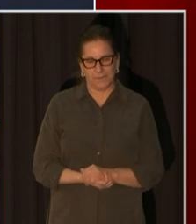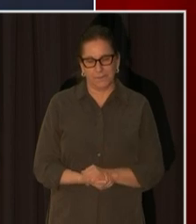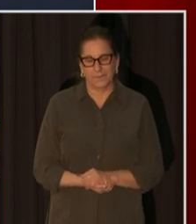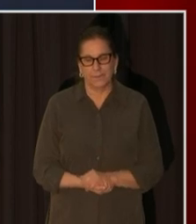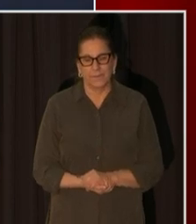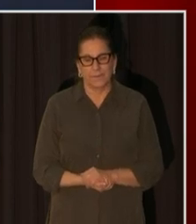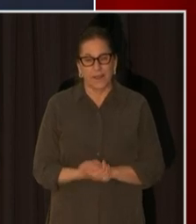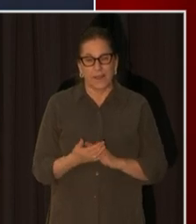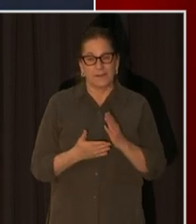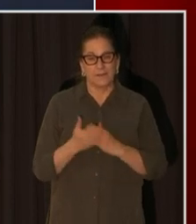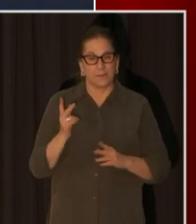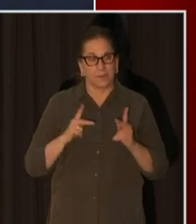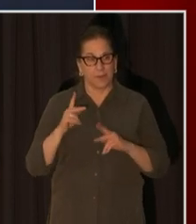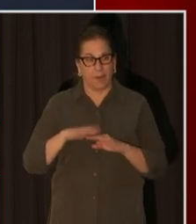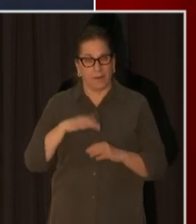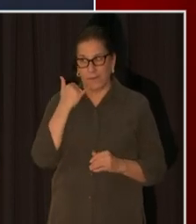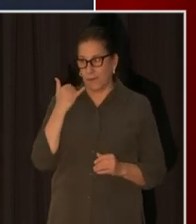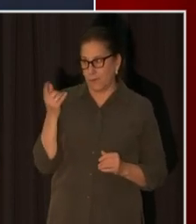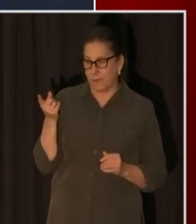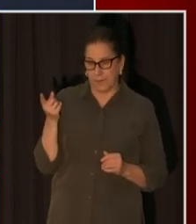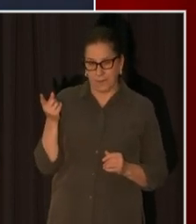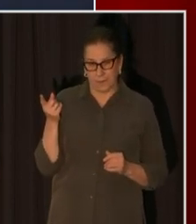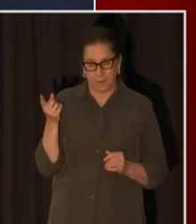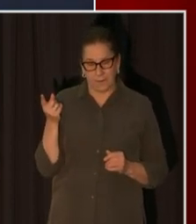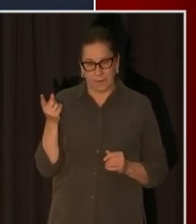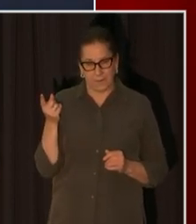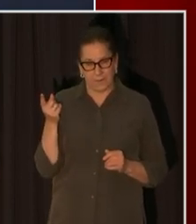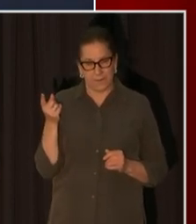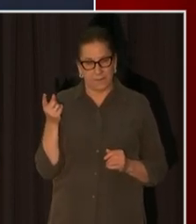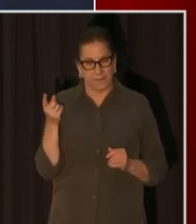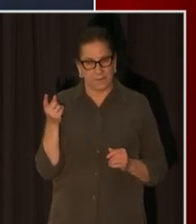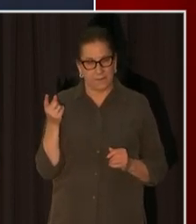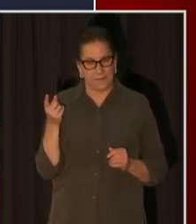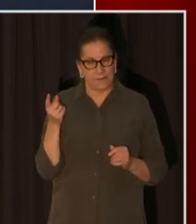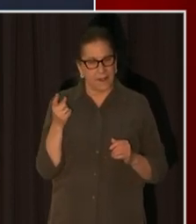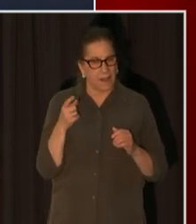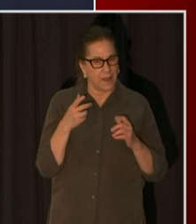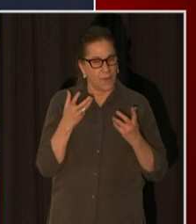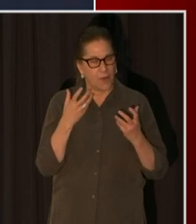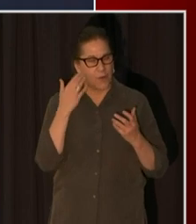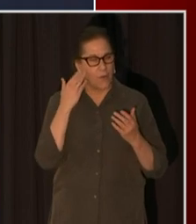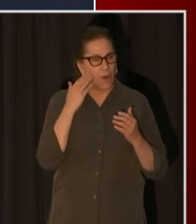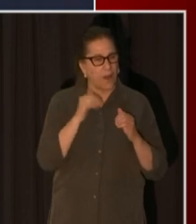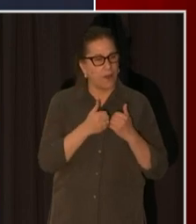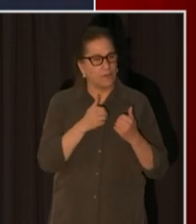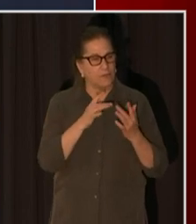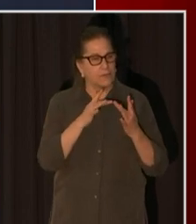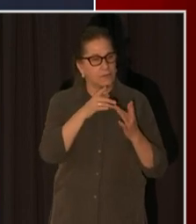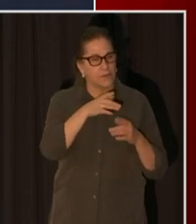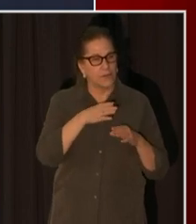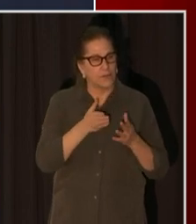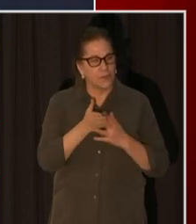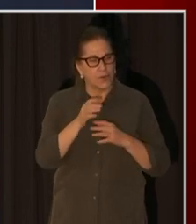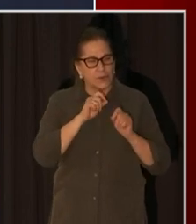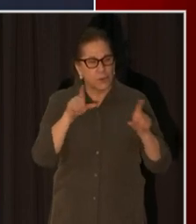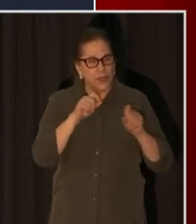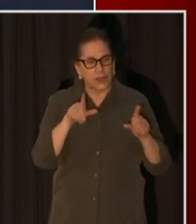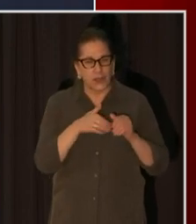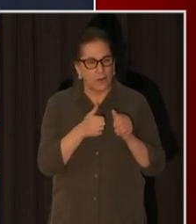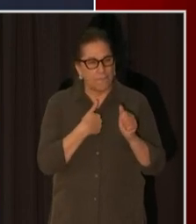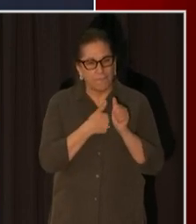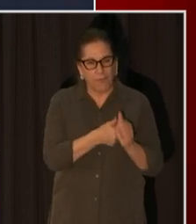look around the country for best practices that you look to DC too as someone leading the way. Yeah, I've actually, the councilman actually invited me to